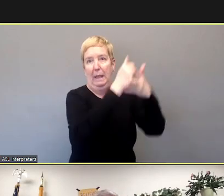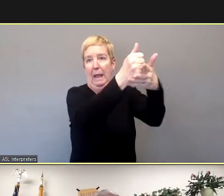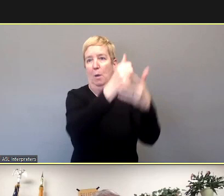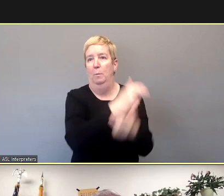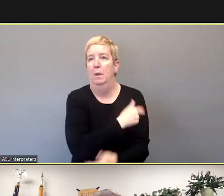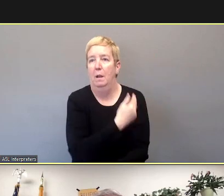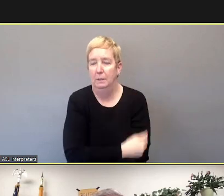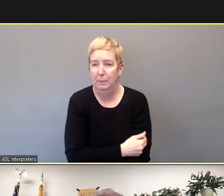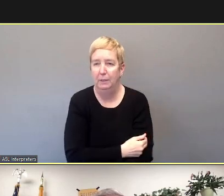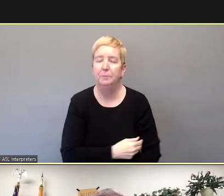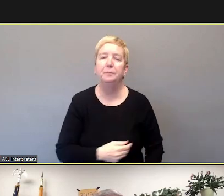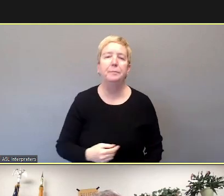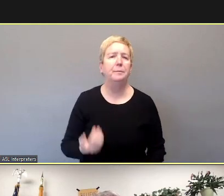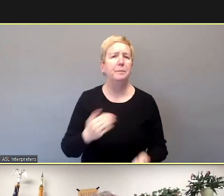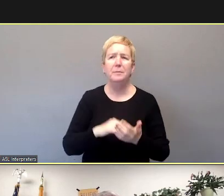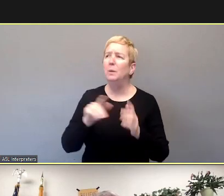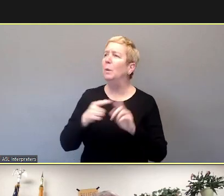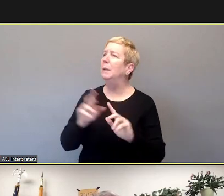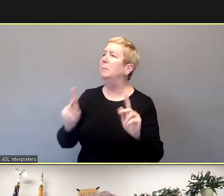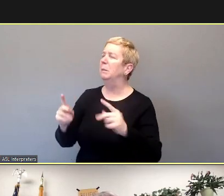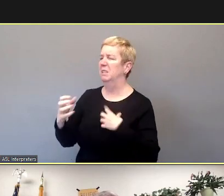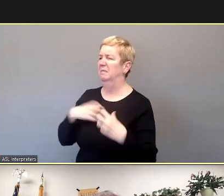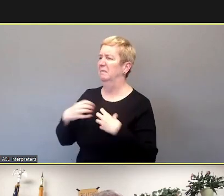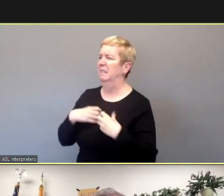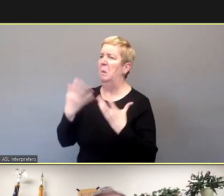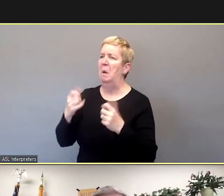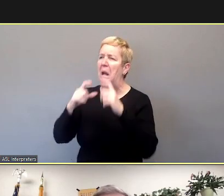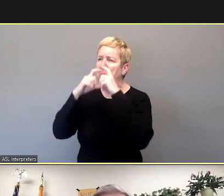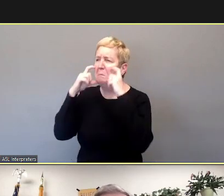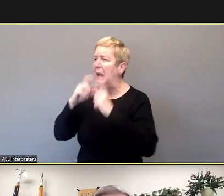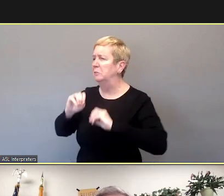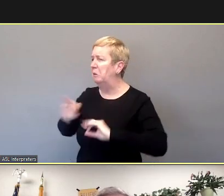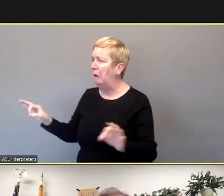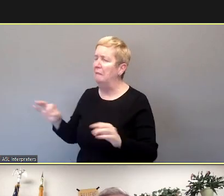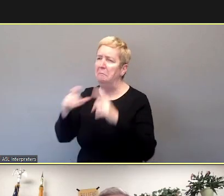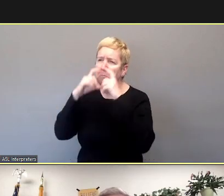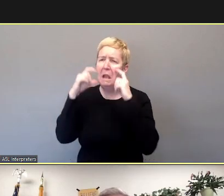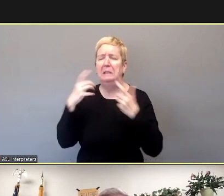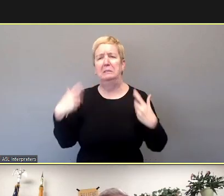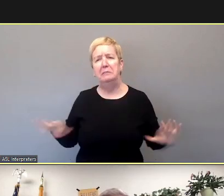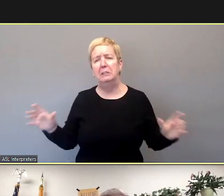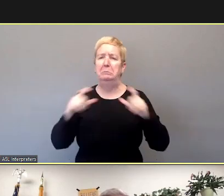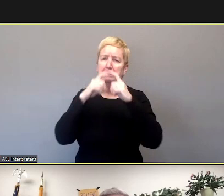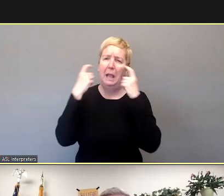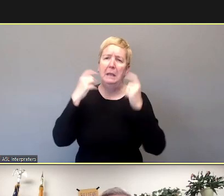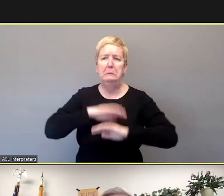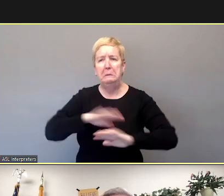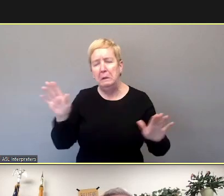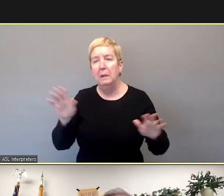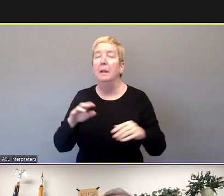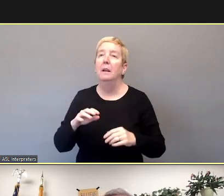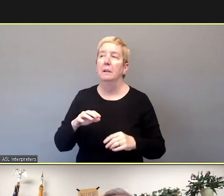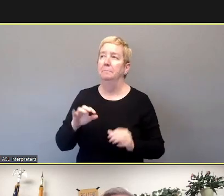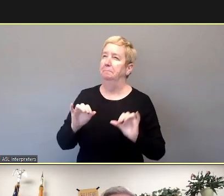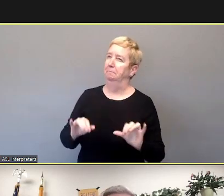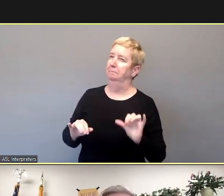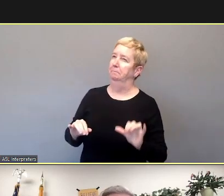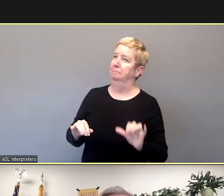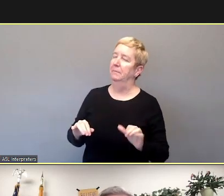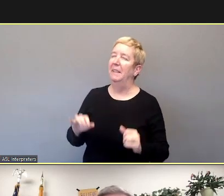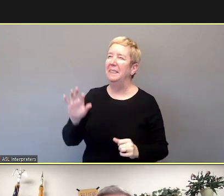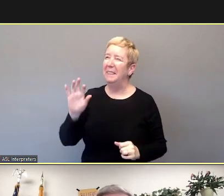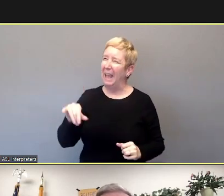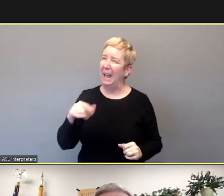to end the mask mandate, I think that's really that kind of way of